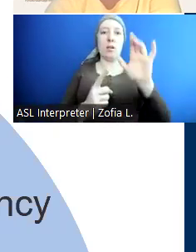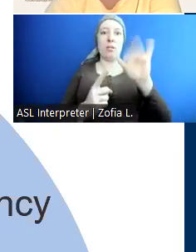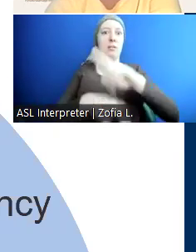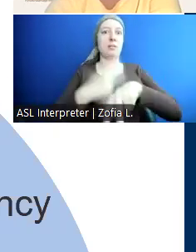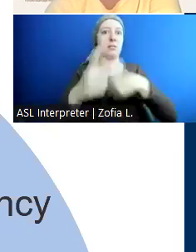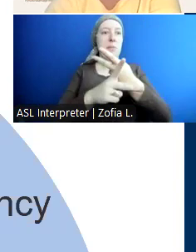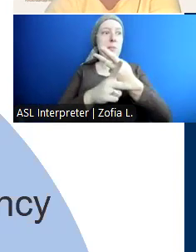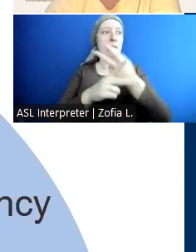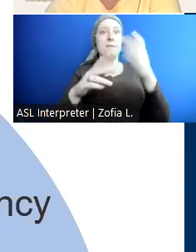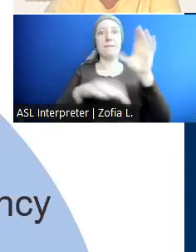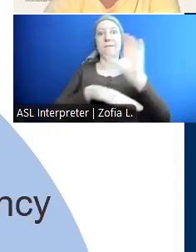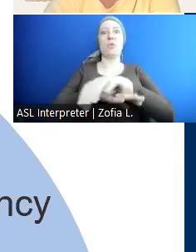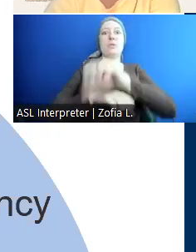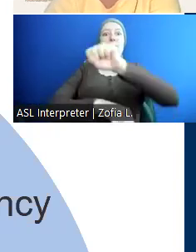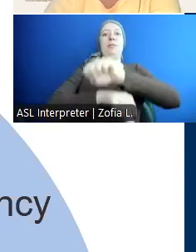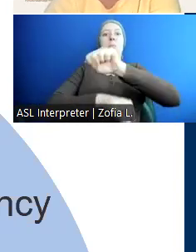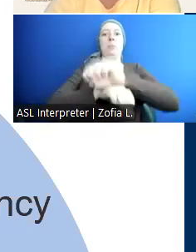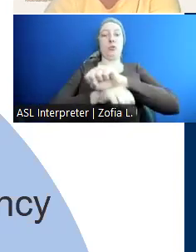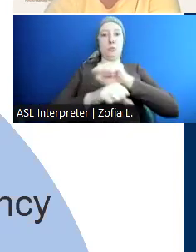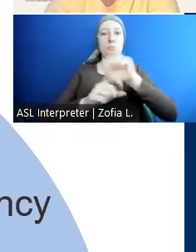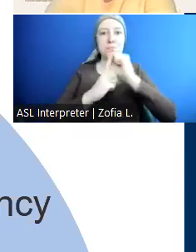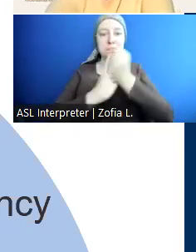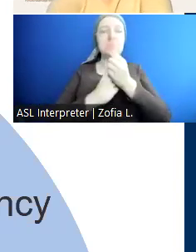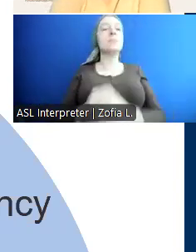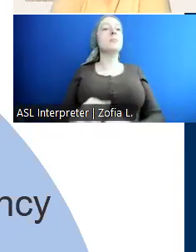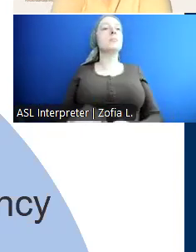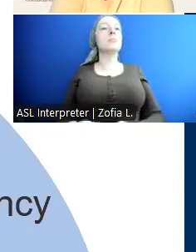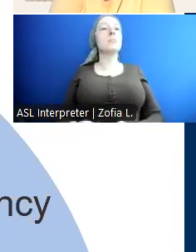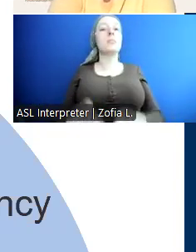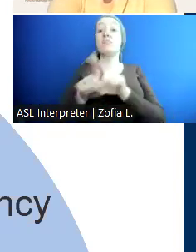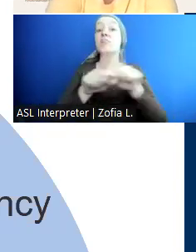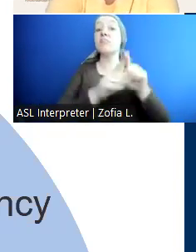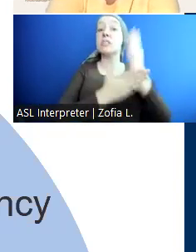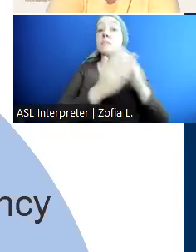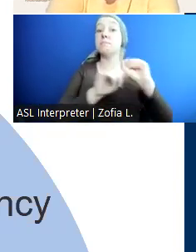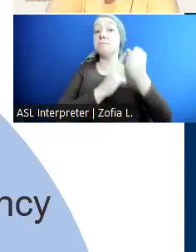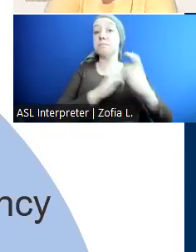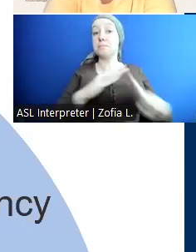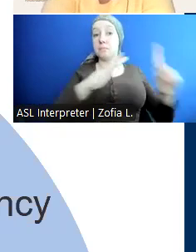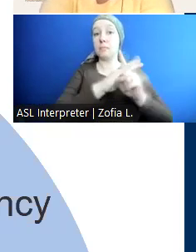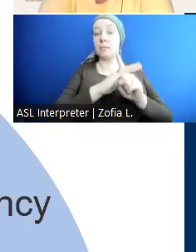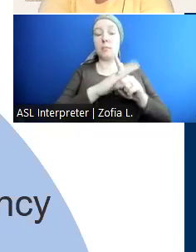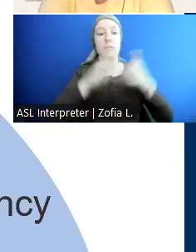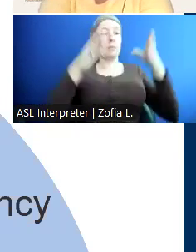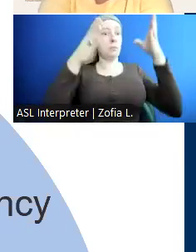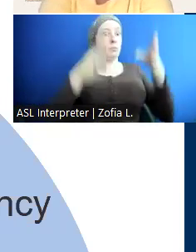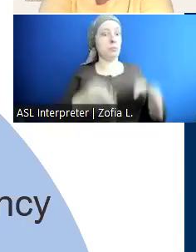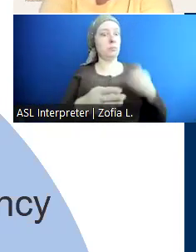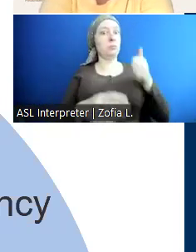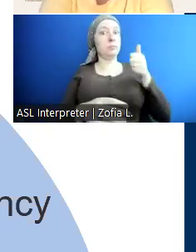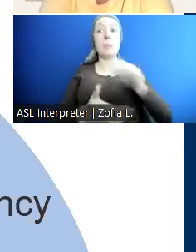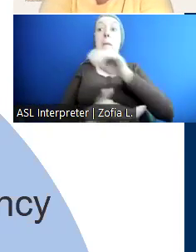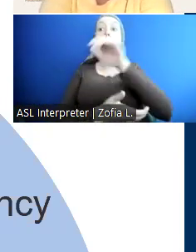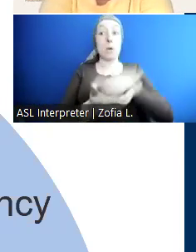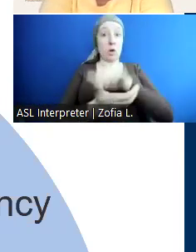and enforced labor. We've also have had, you know, cases where individuals, you know, are married